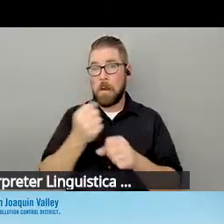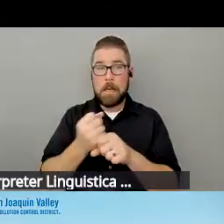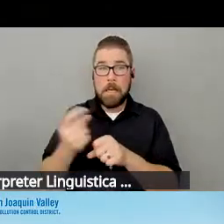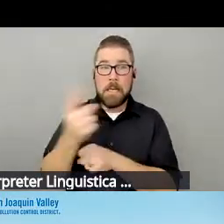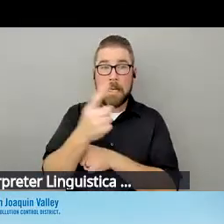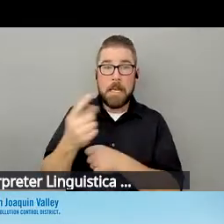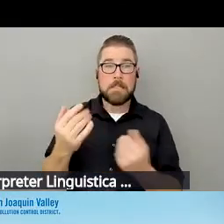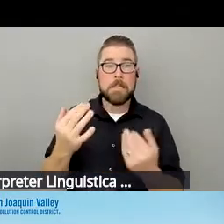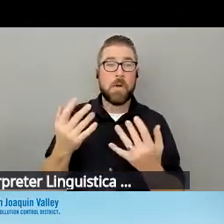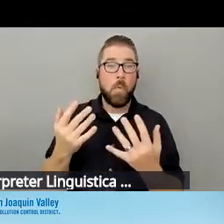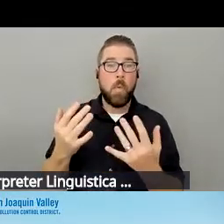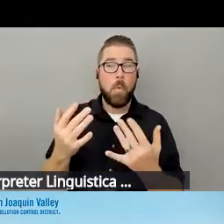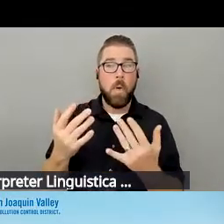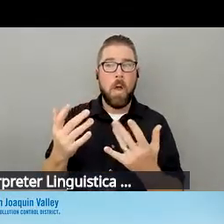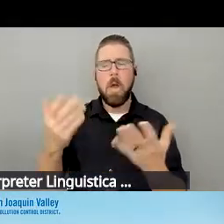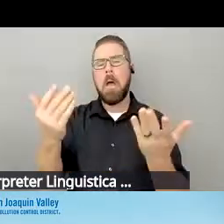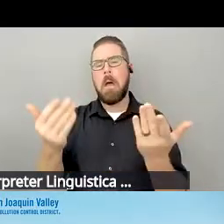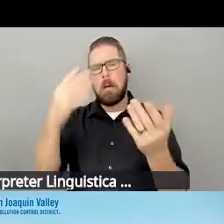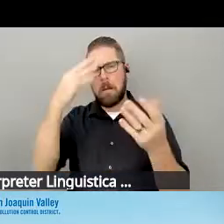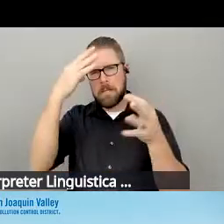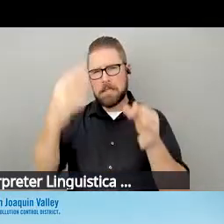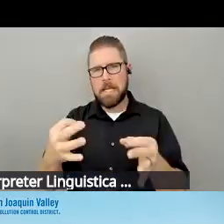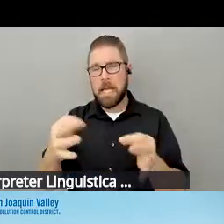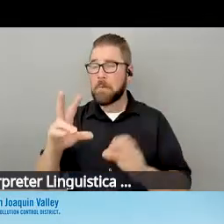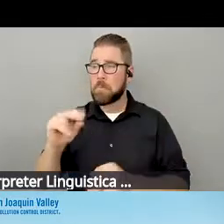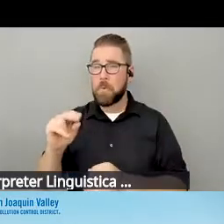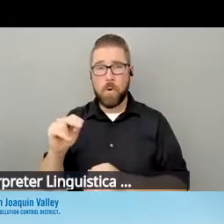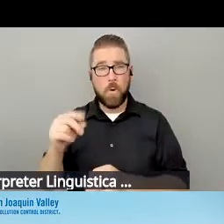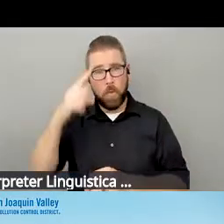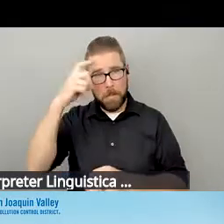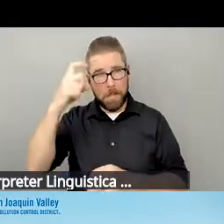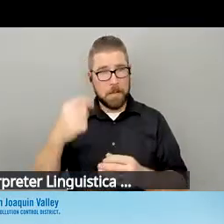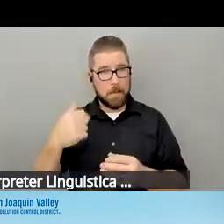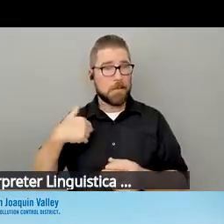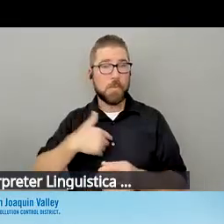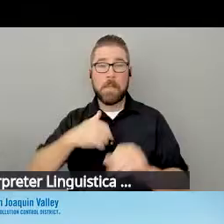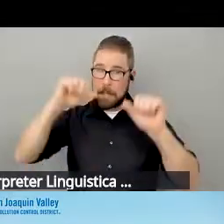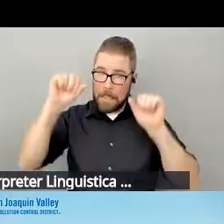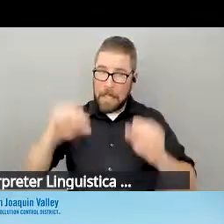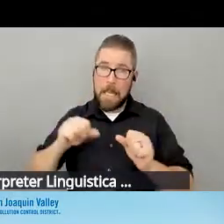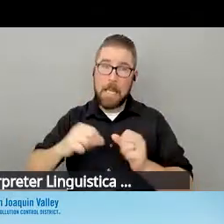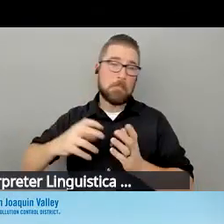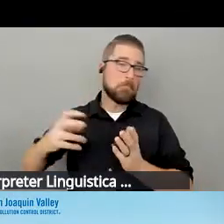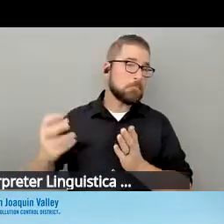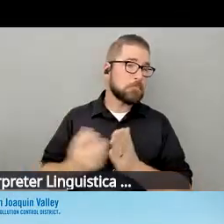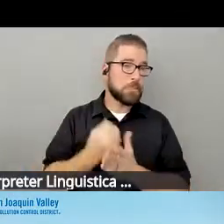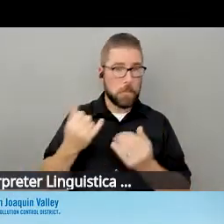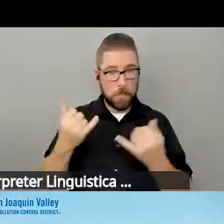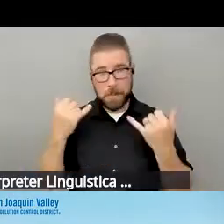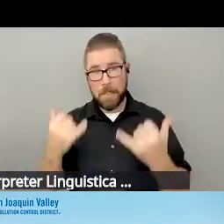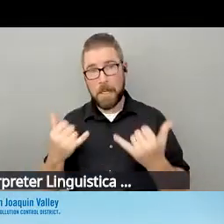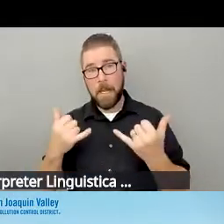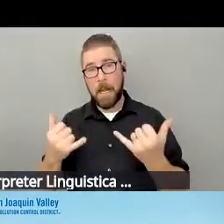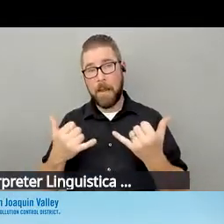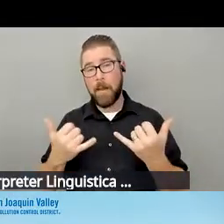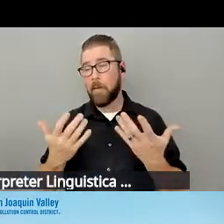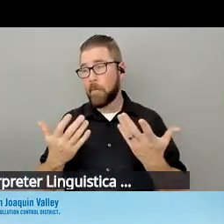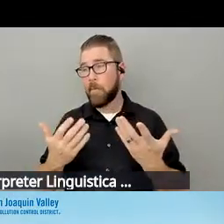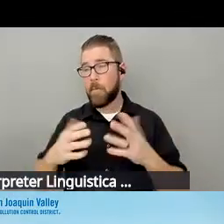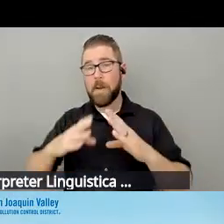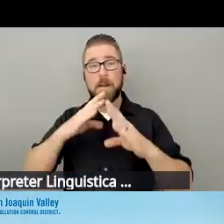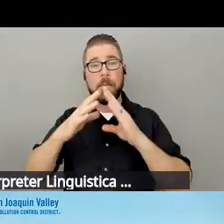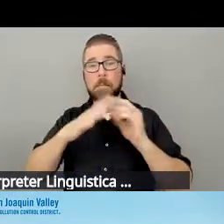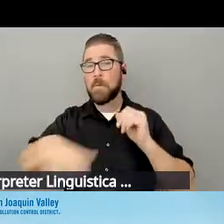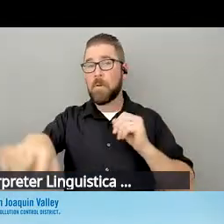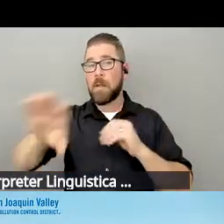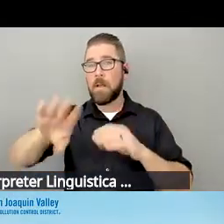we can do now as a committee to take advantage of the funding and get this funding out to community members. Because there's no guarantee. We're going to